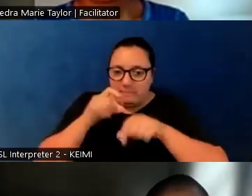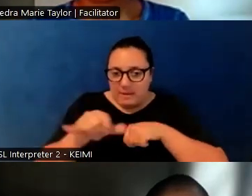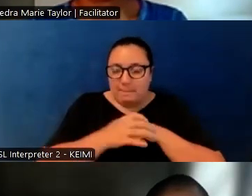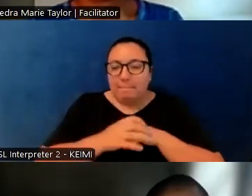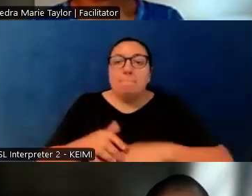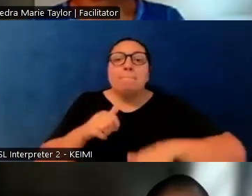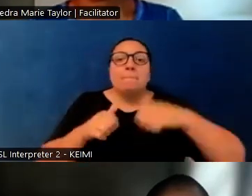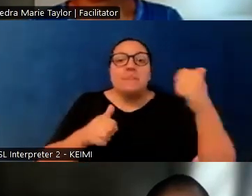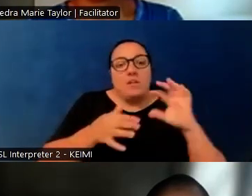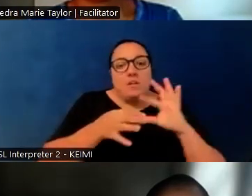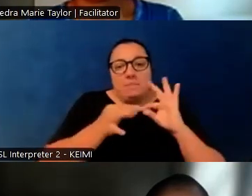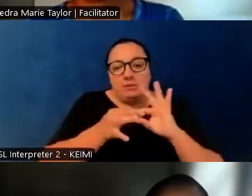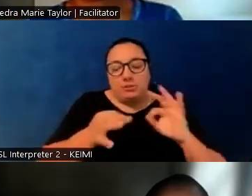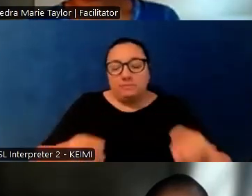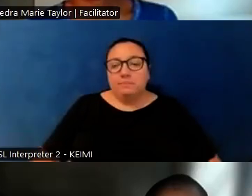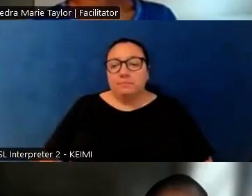that